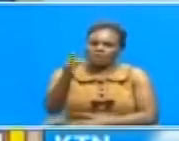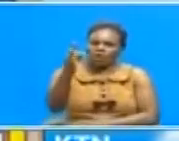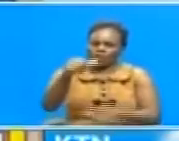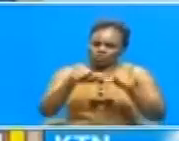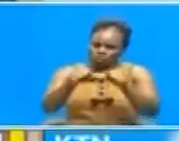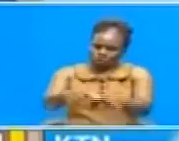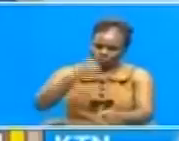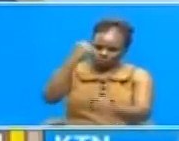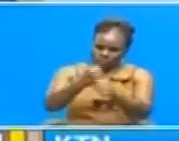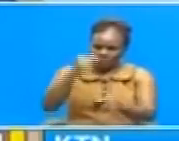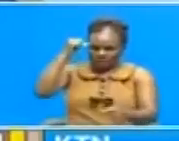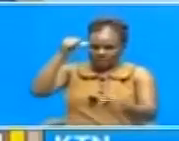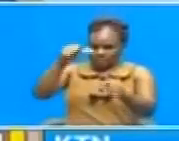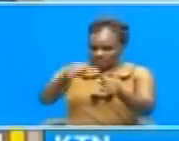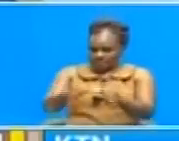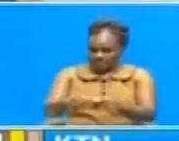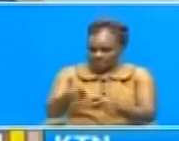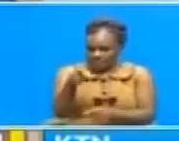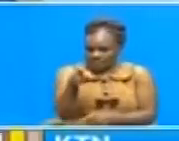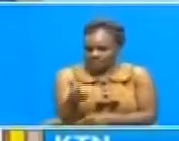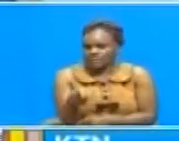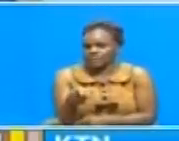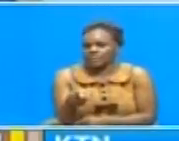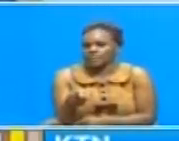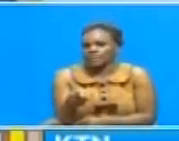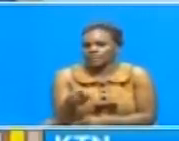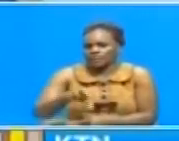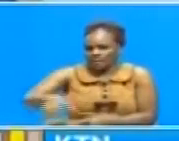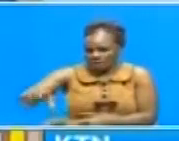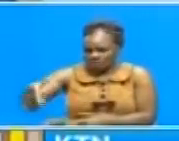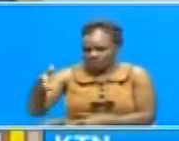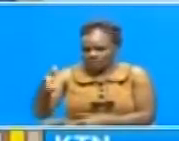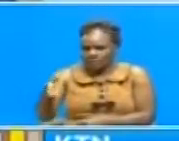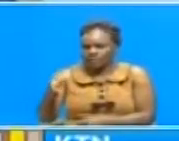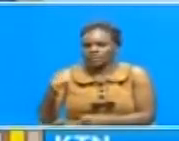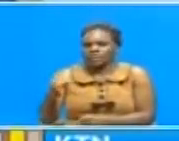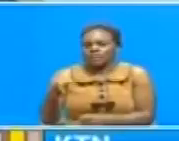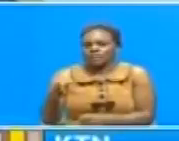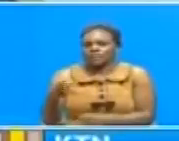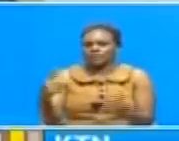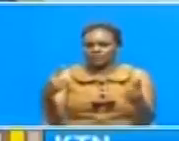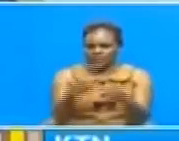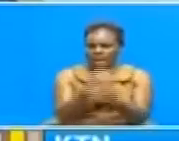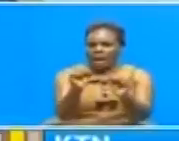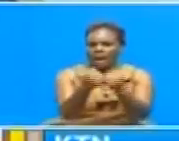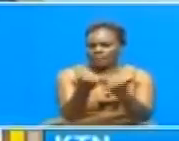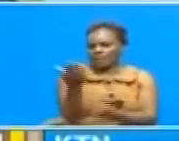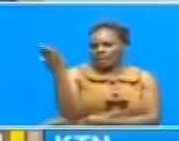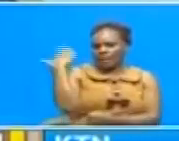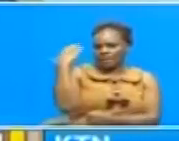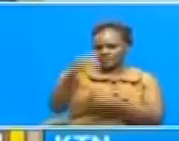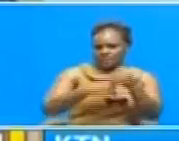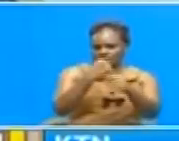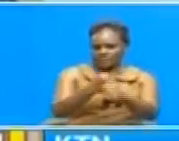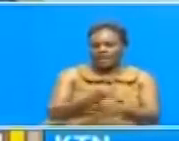with the crackdown. Remember, the proactive move here in Wasingishu County was influenced by the what happened last year